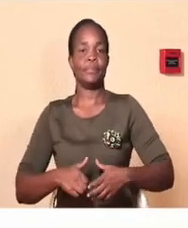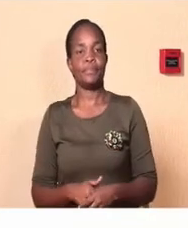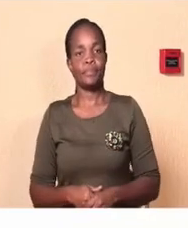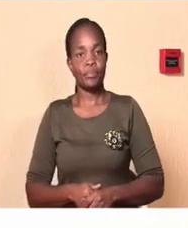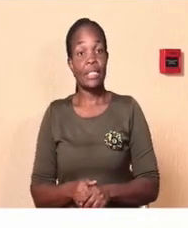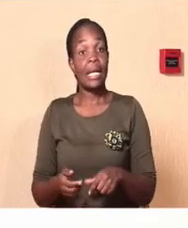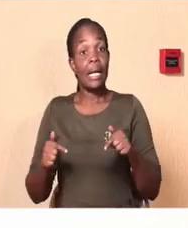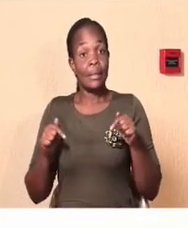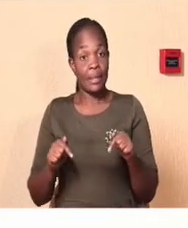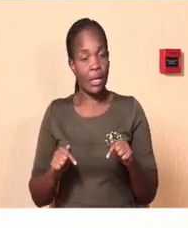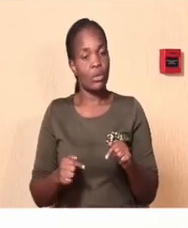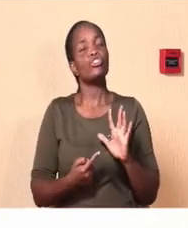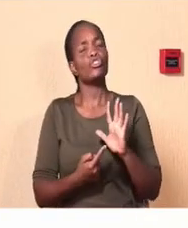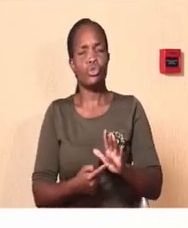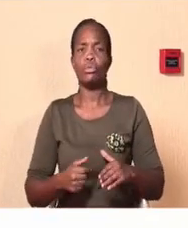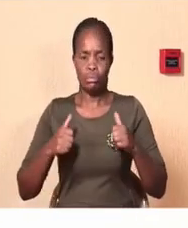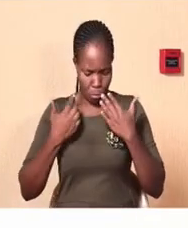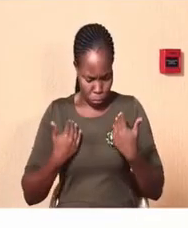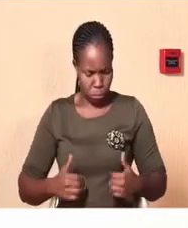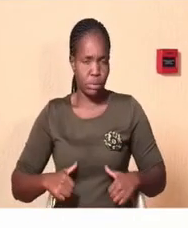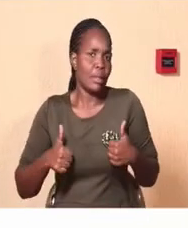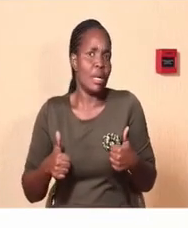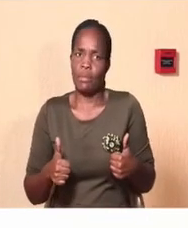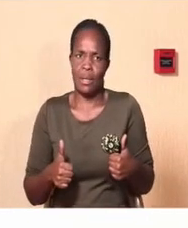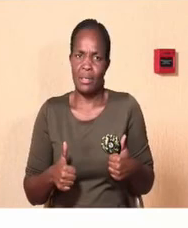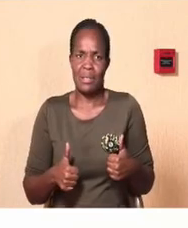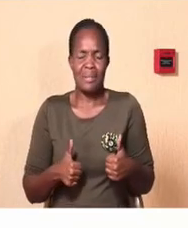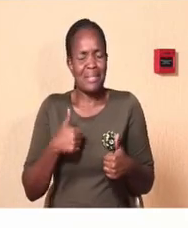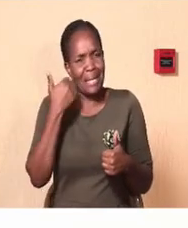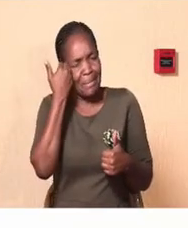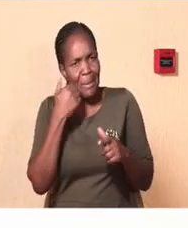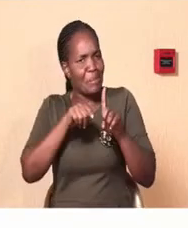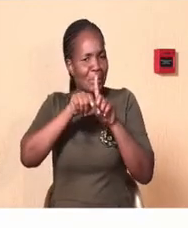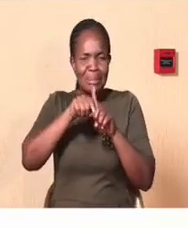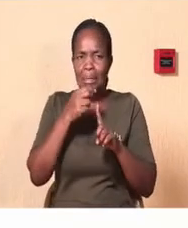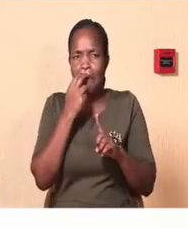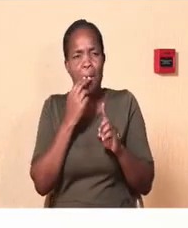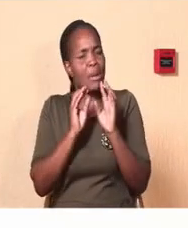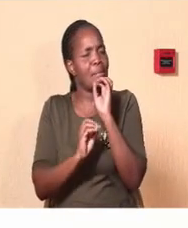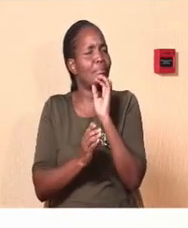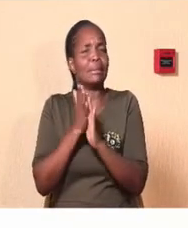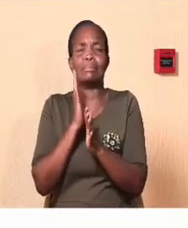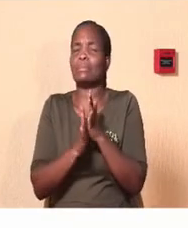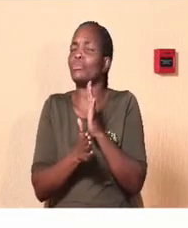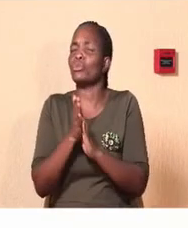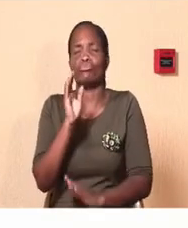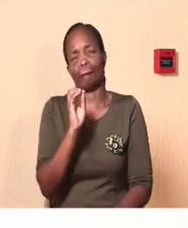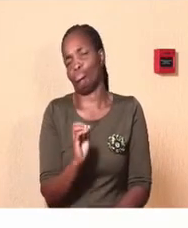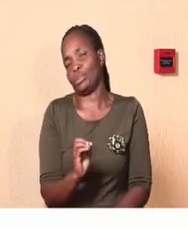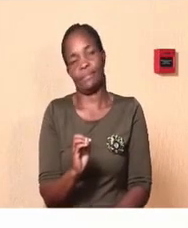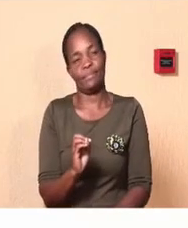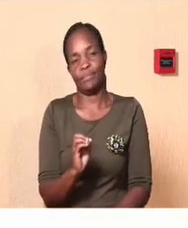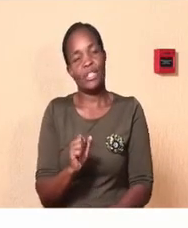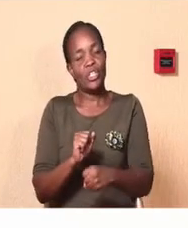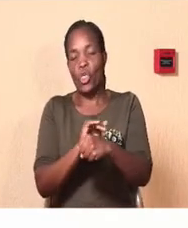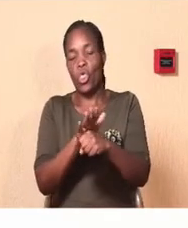is that they have recovered, they don't have signs and symptoms of COVID-19. So they are